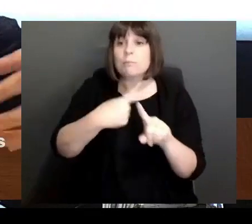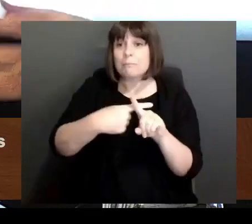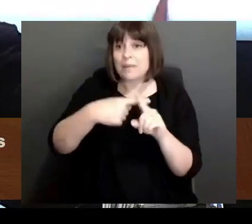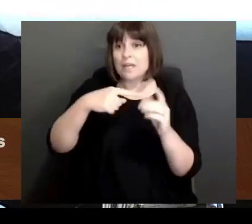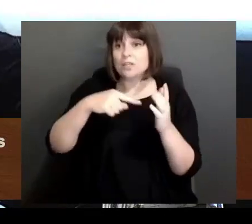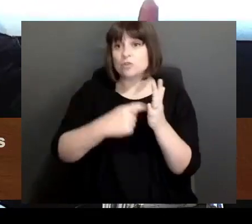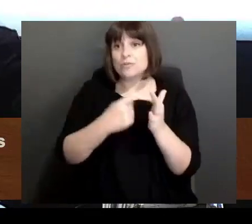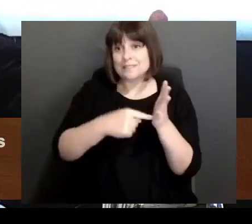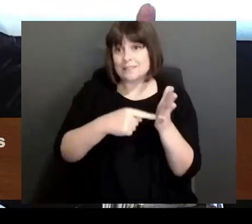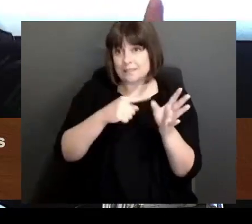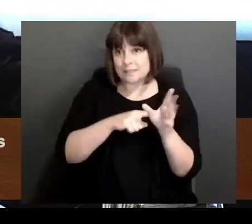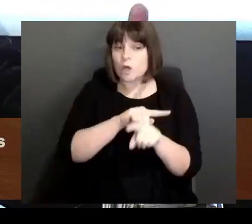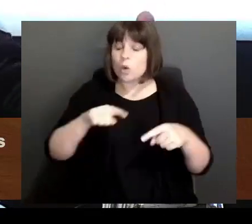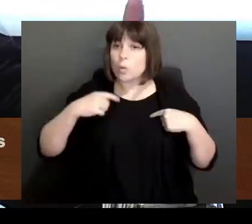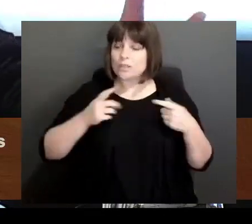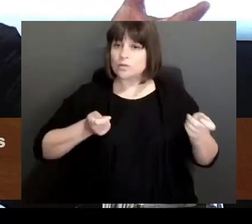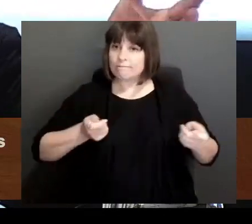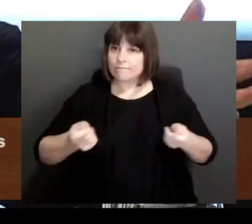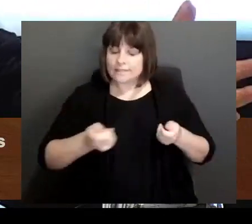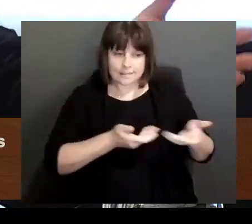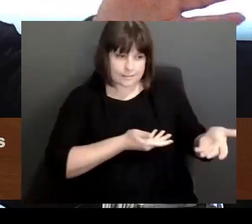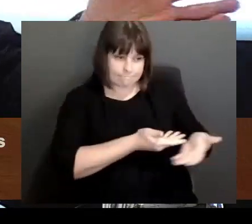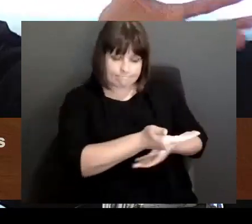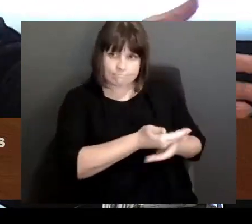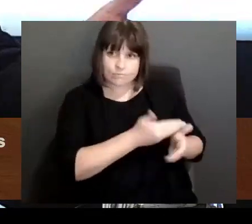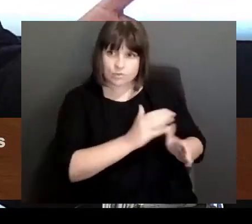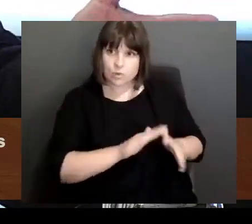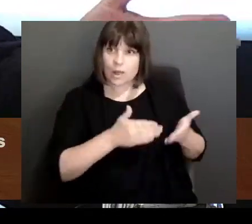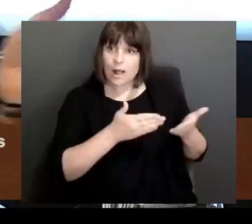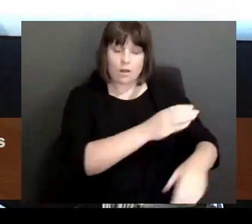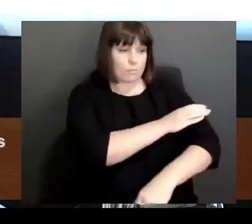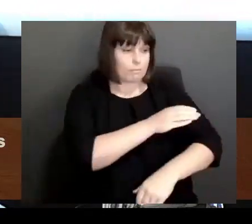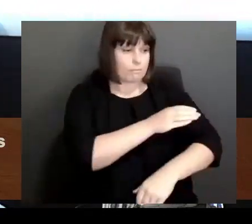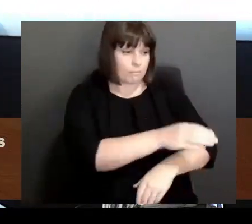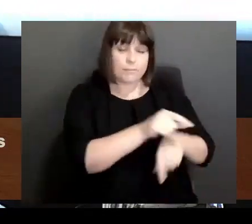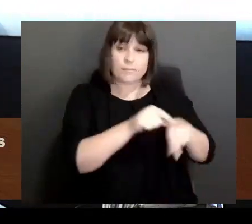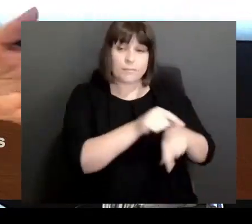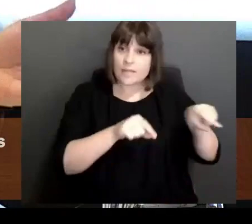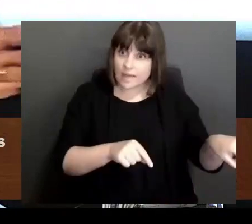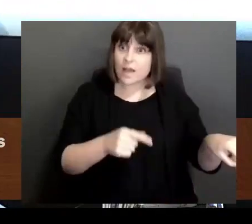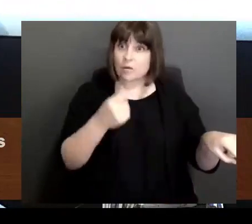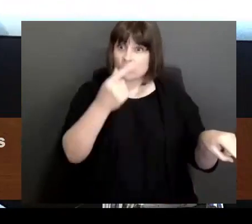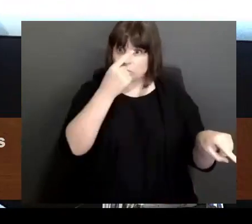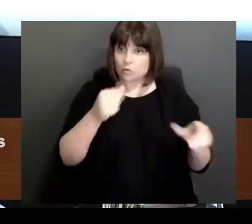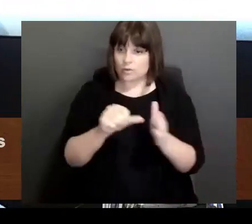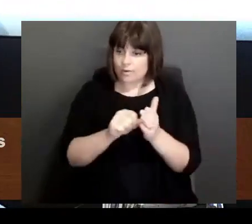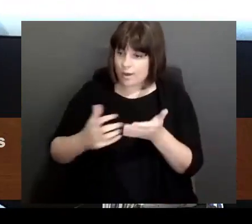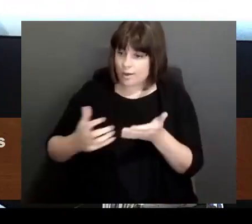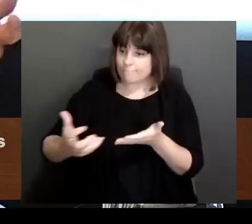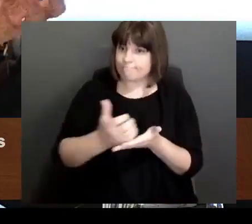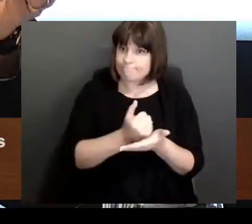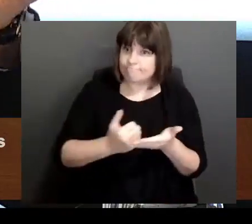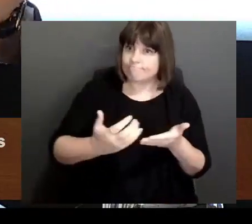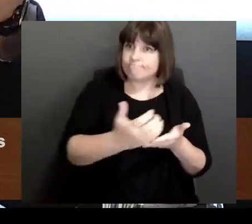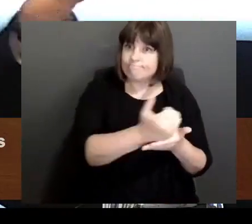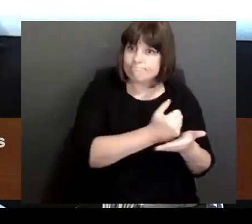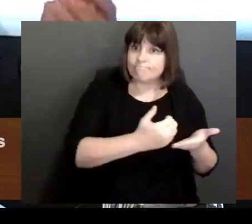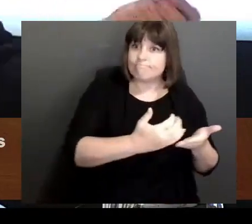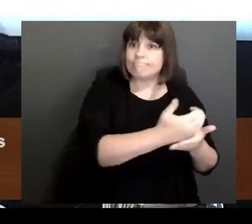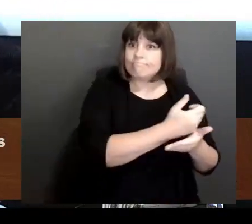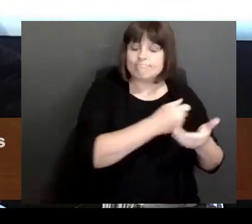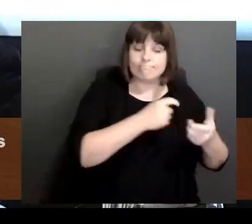facilitate and enable First Peoples to have that ongoing secure revenue stream over a long period of time, so that